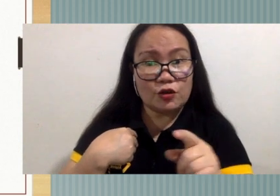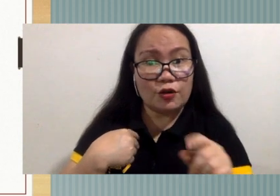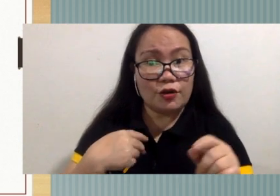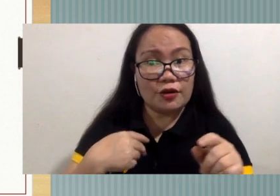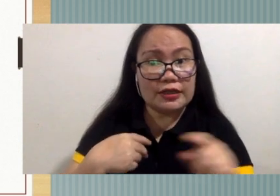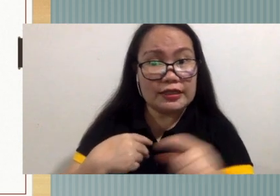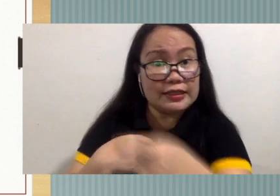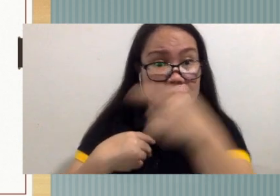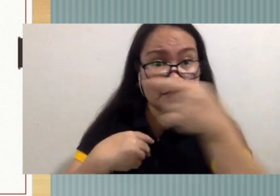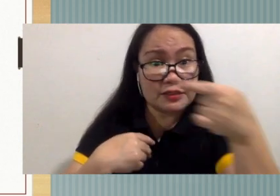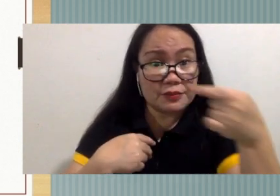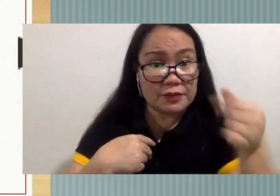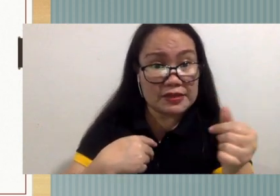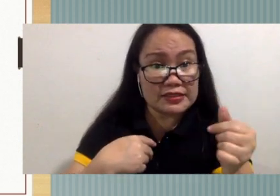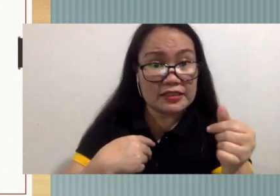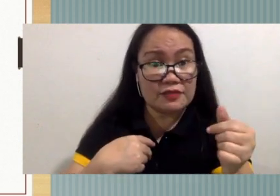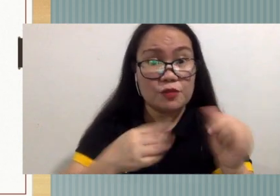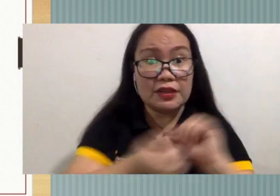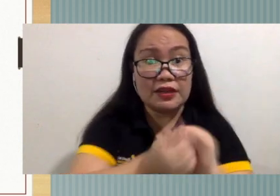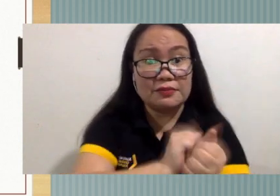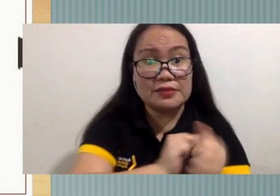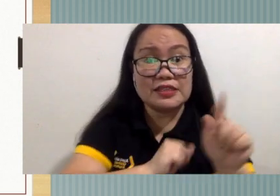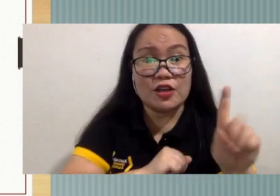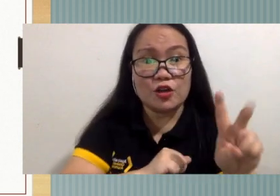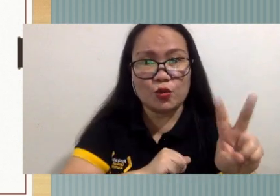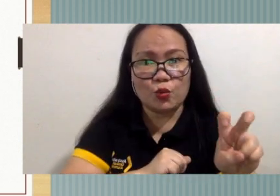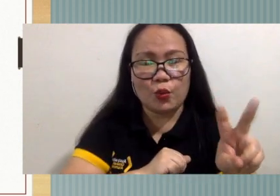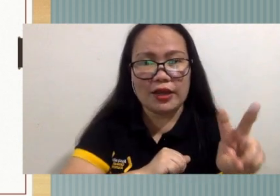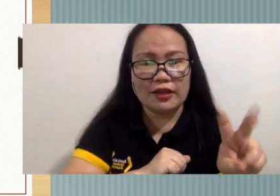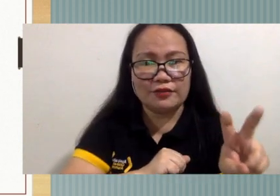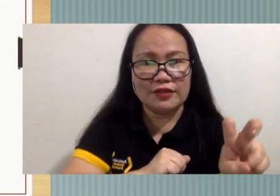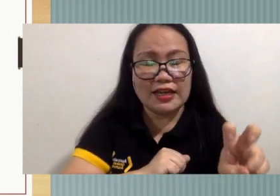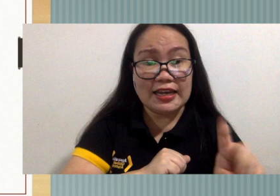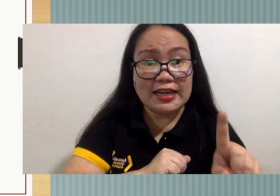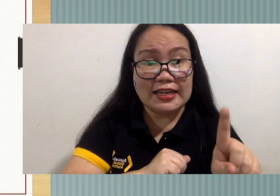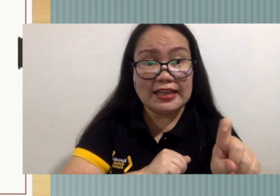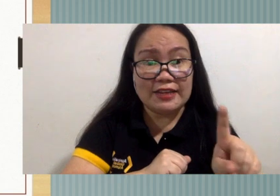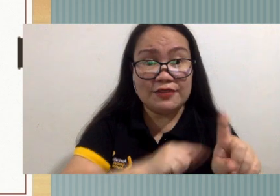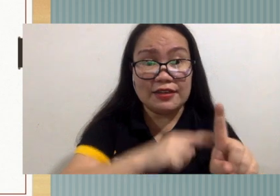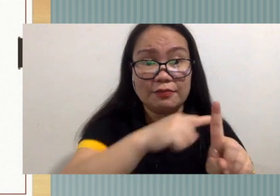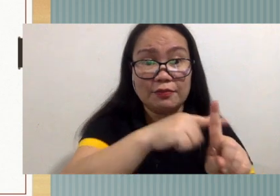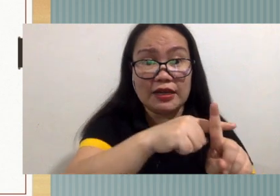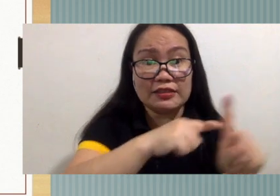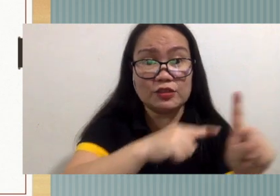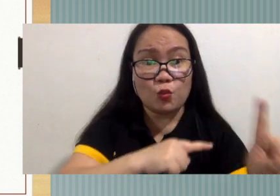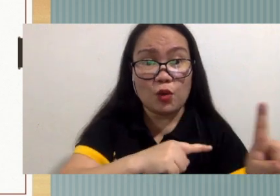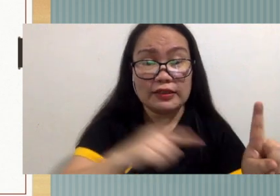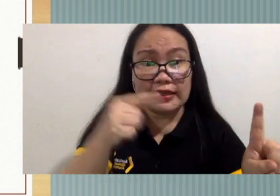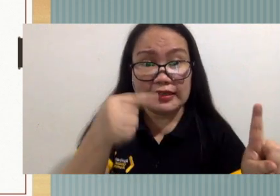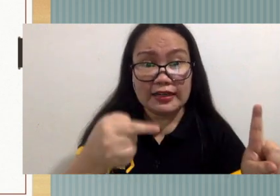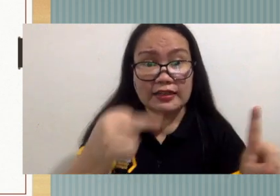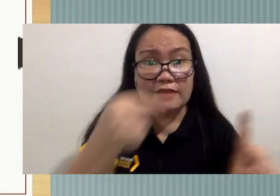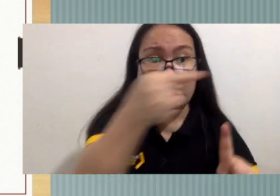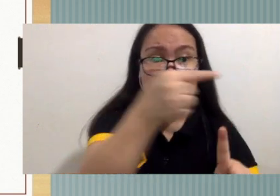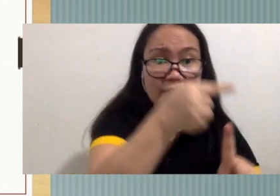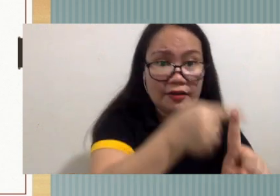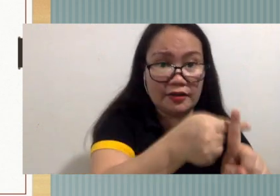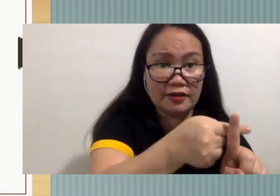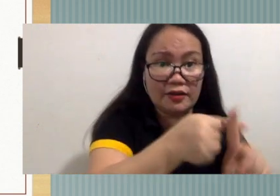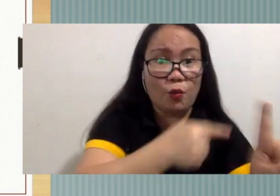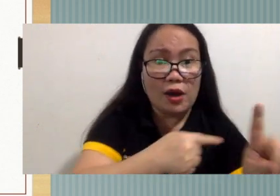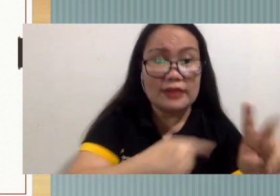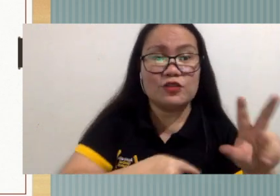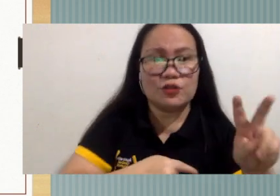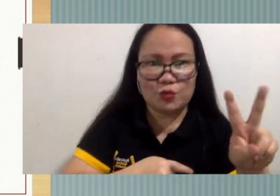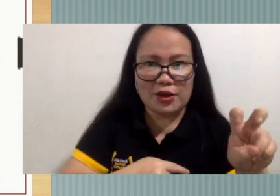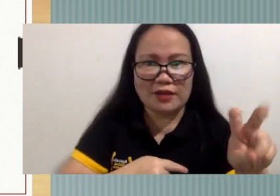the quantity of 4x minus 1 squared is equal to 12. So, 11 plus 1. Kaya naging 12 tayo.